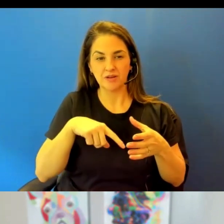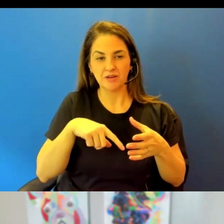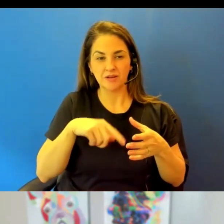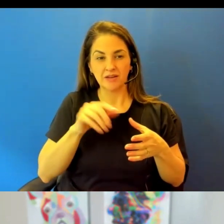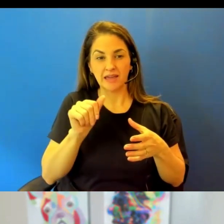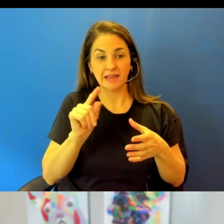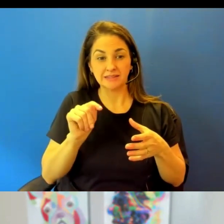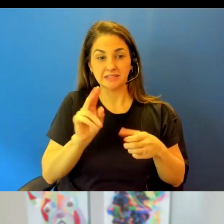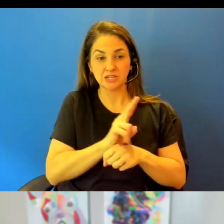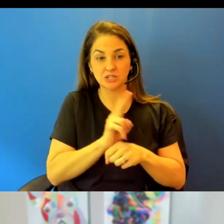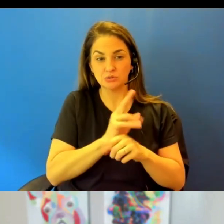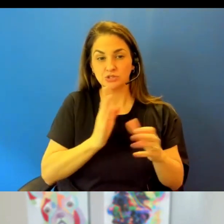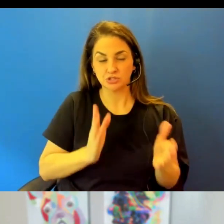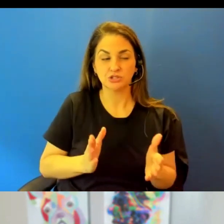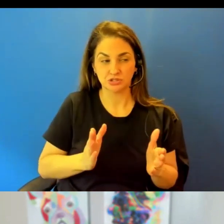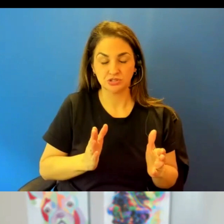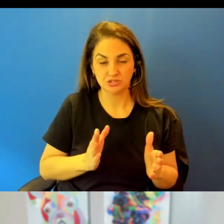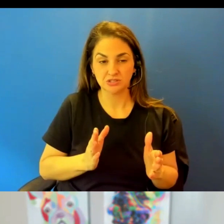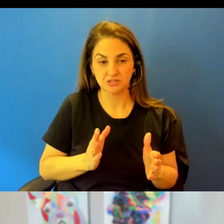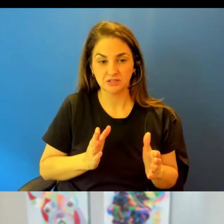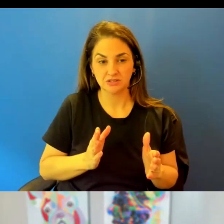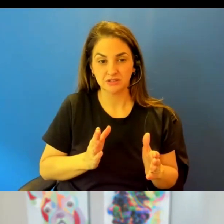AT users who have,